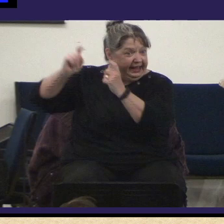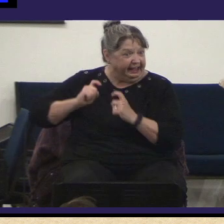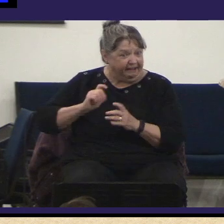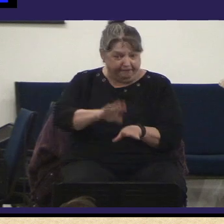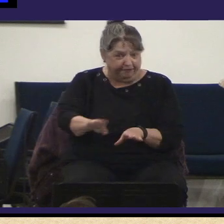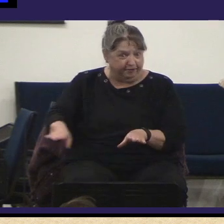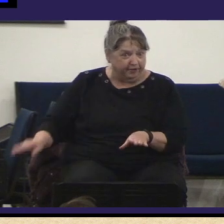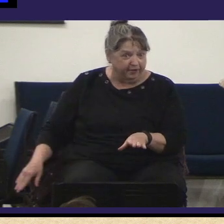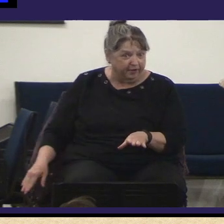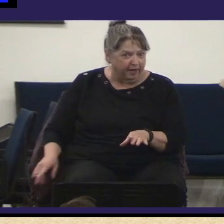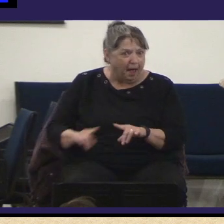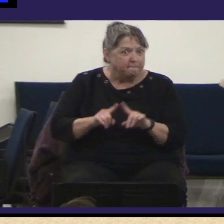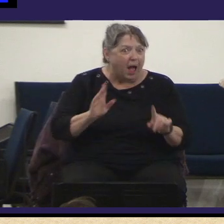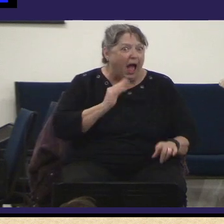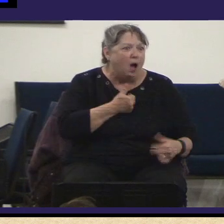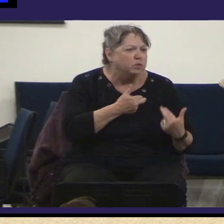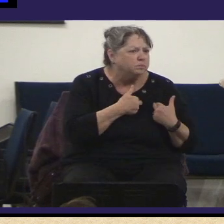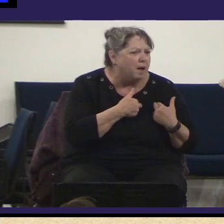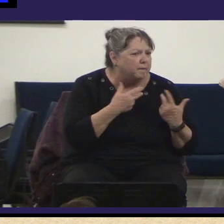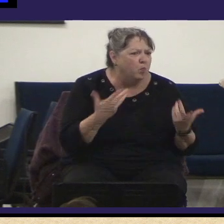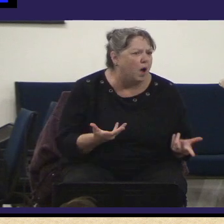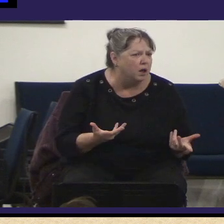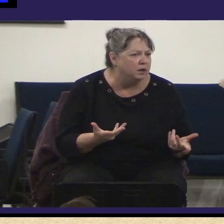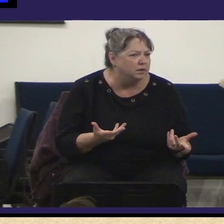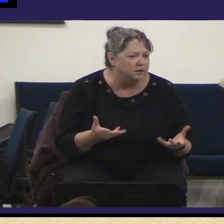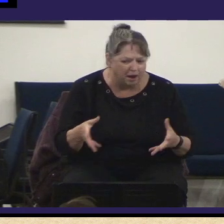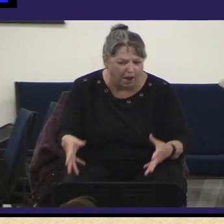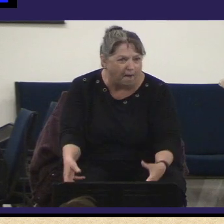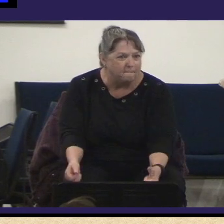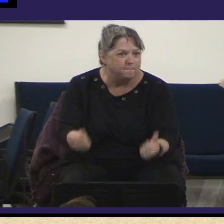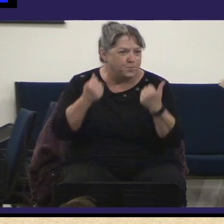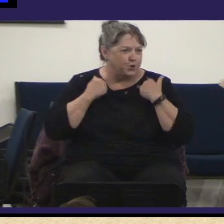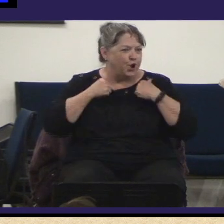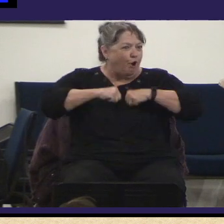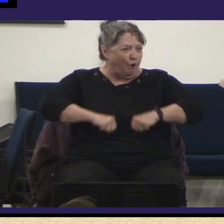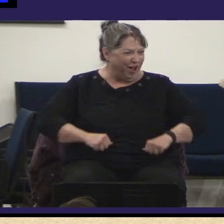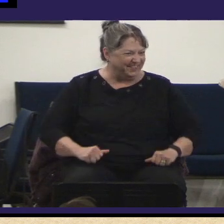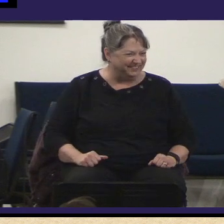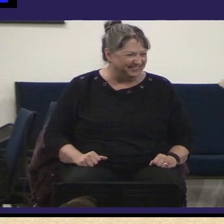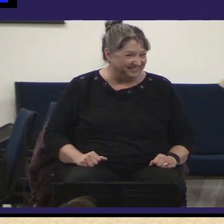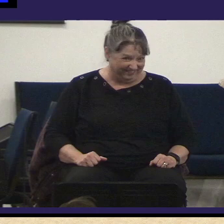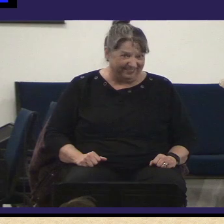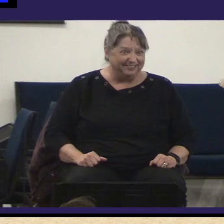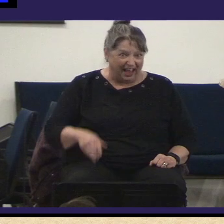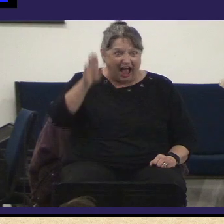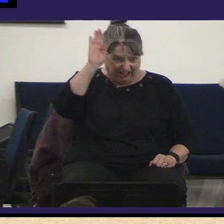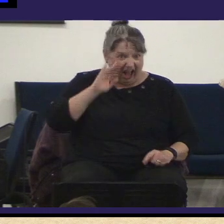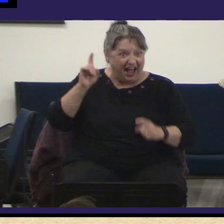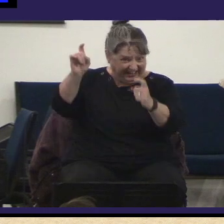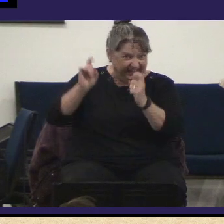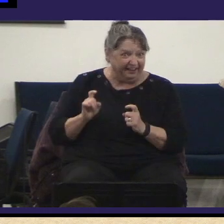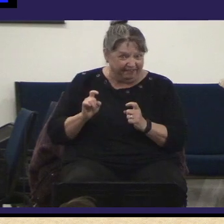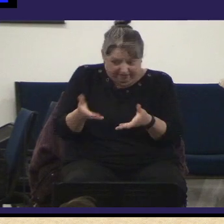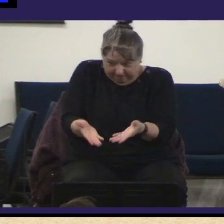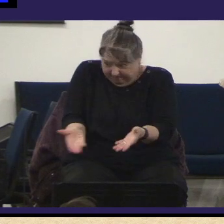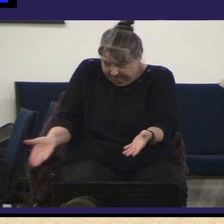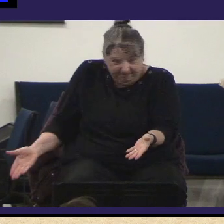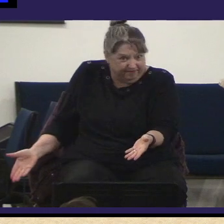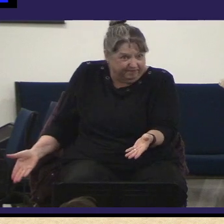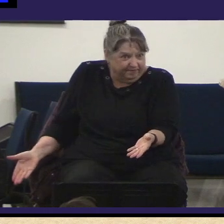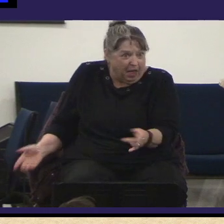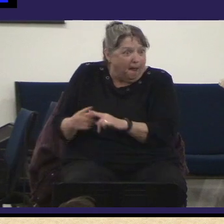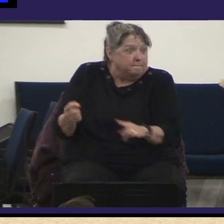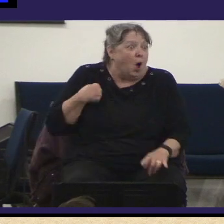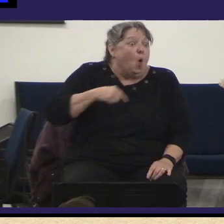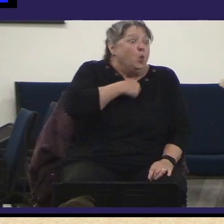doesn't put it on for us. We're responsible to put on the armor. Which means